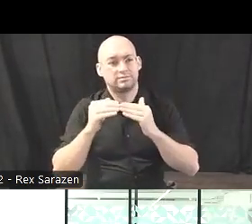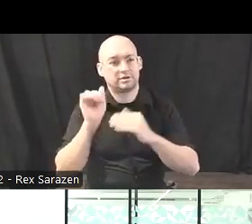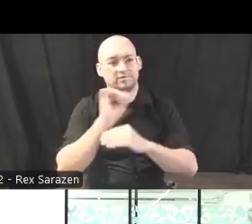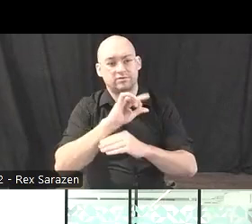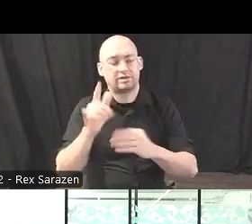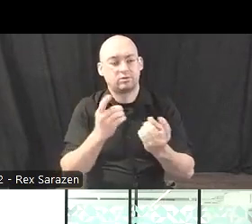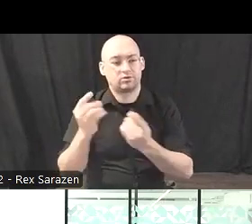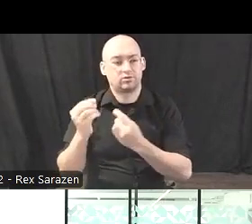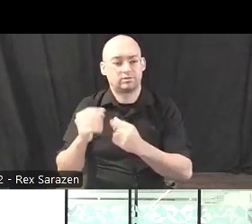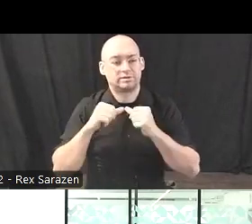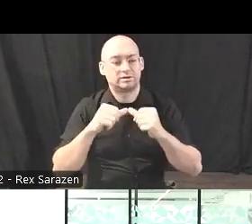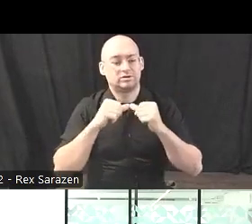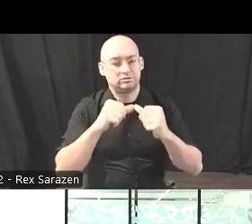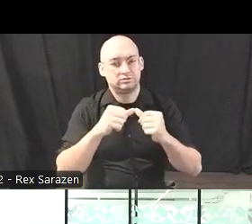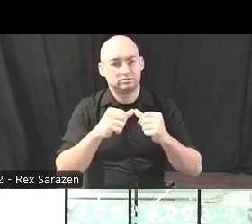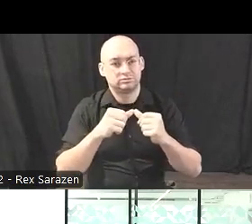continuing